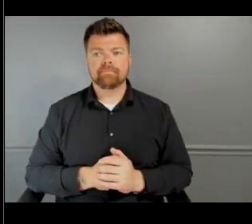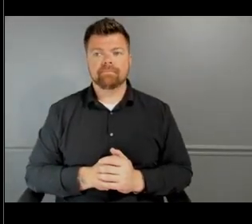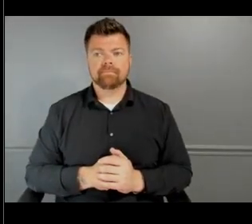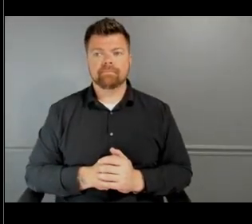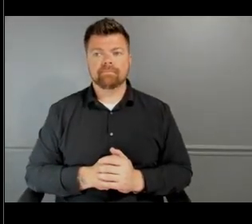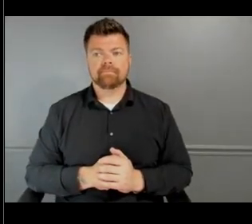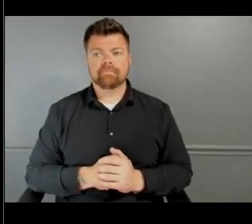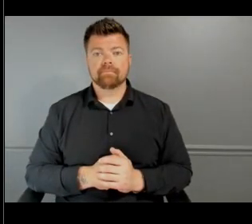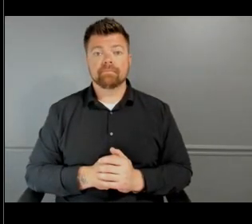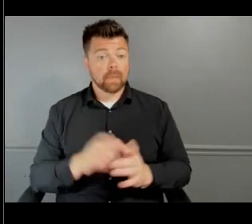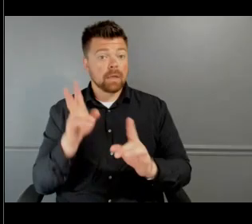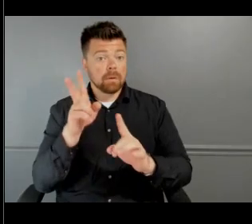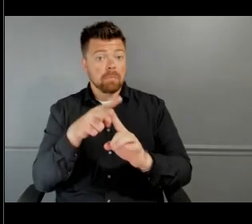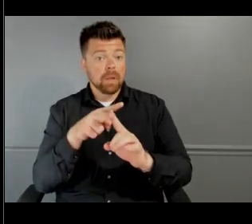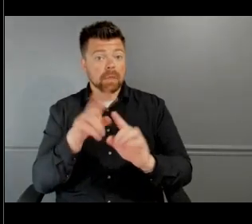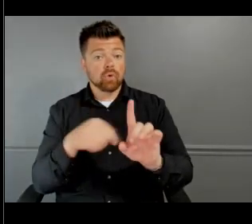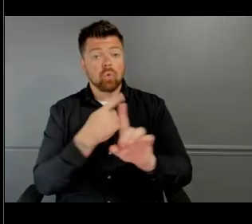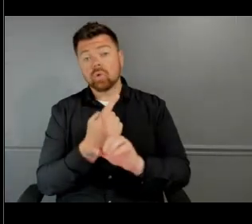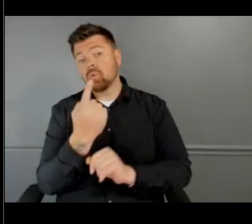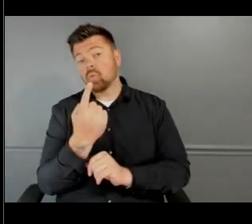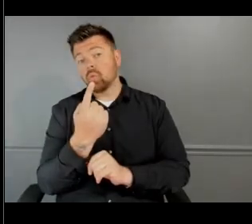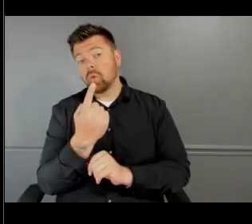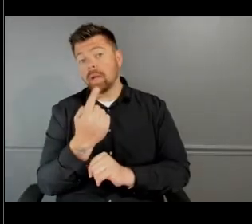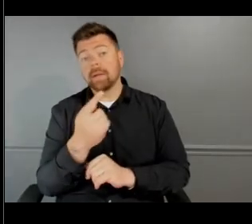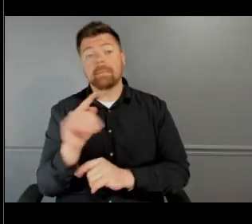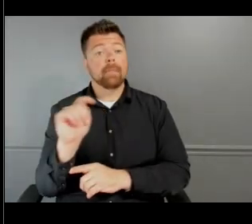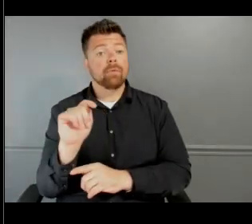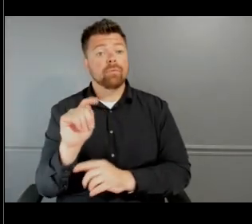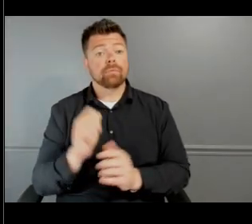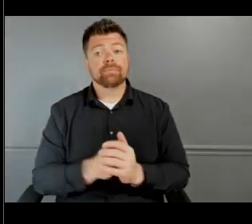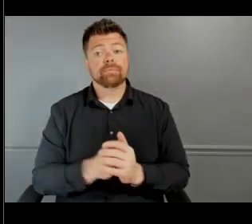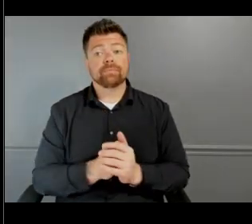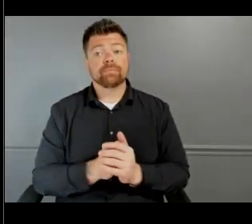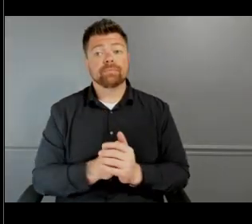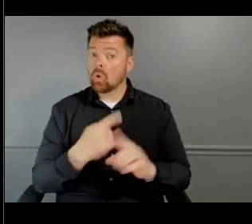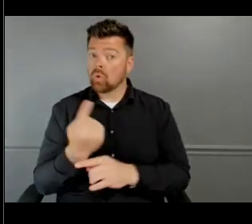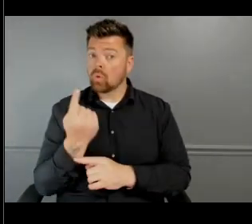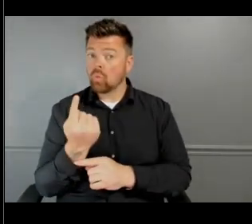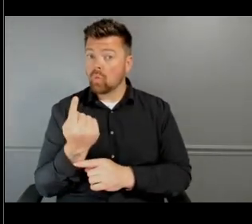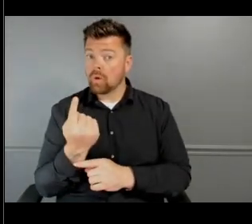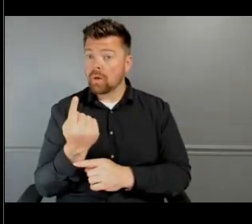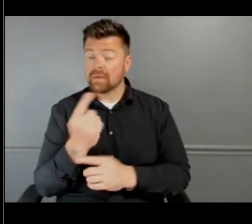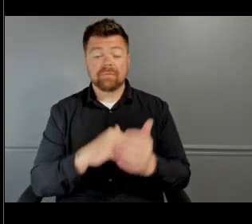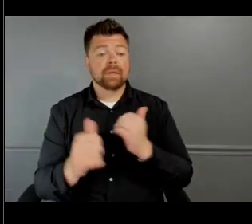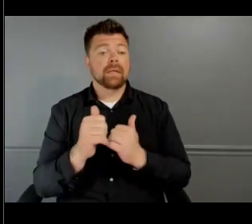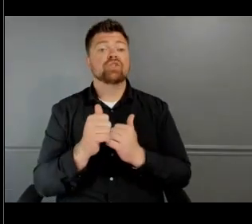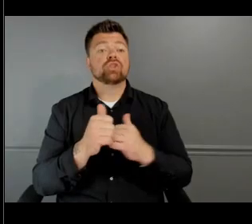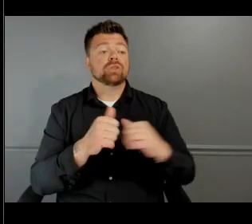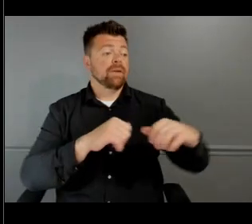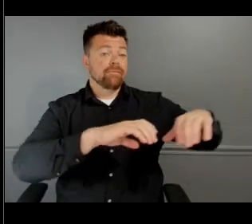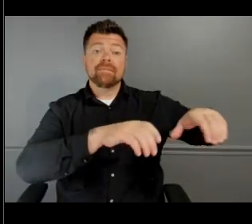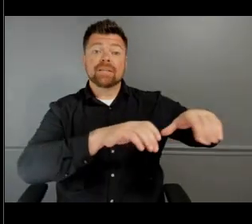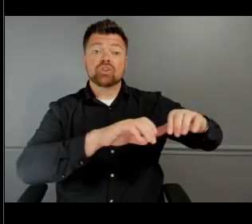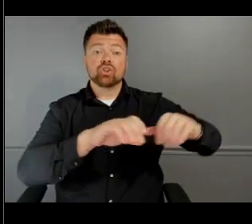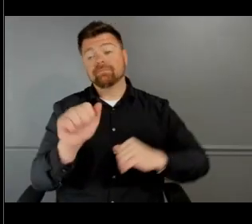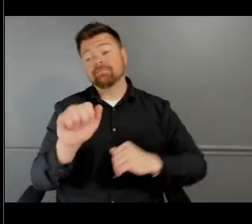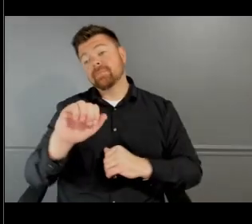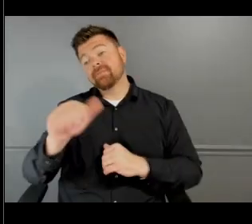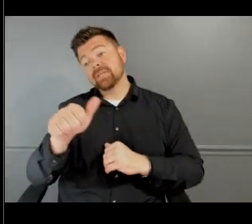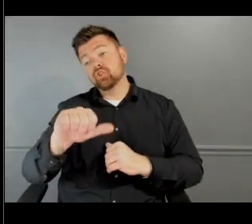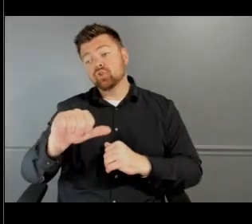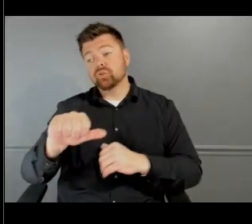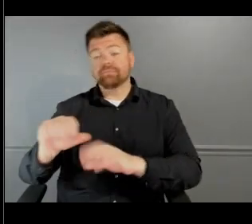It applies to only one bathroom, and only one of each fixture must be